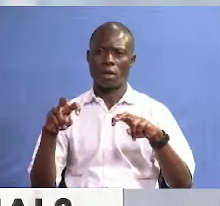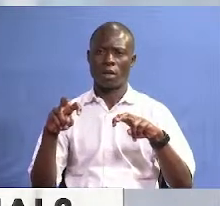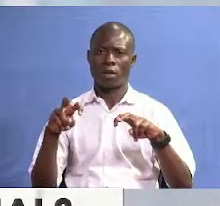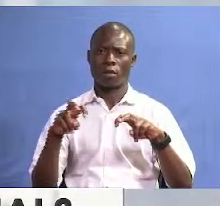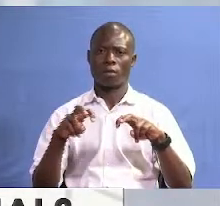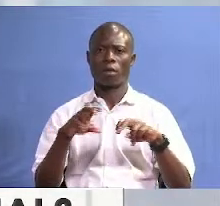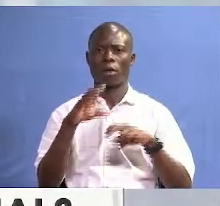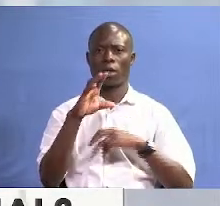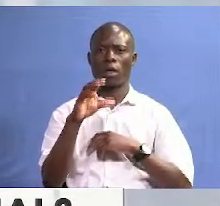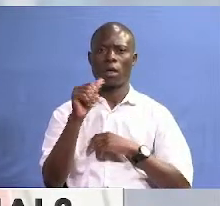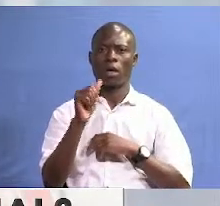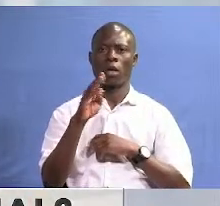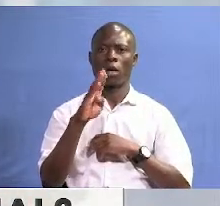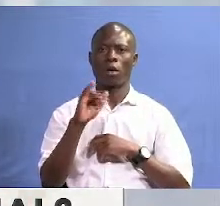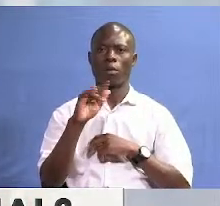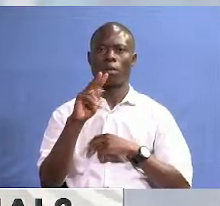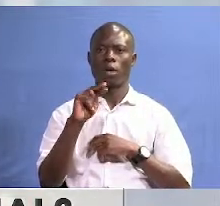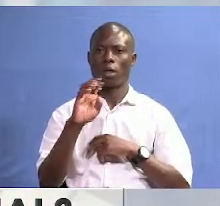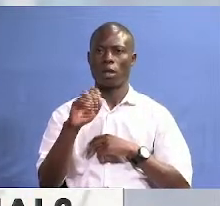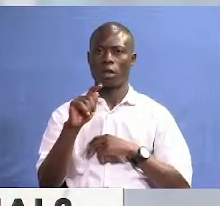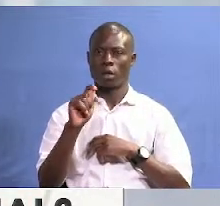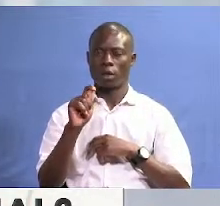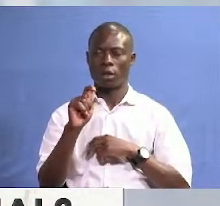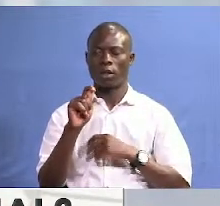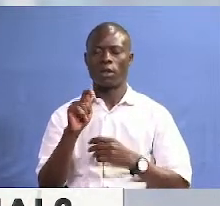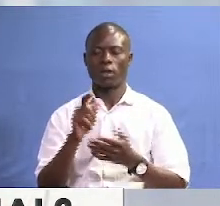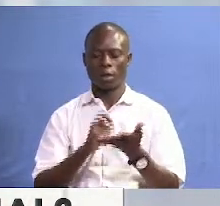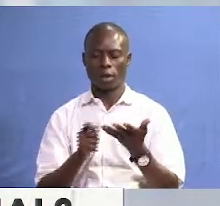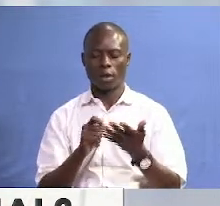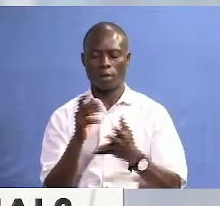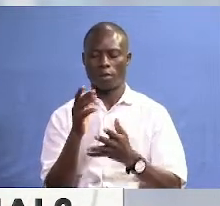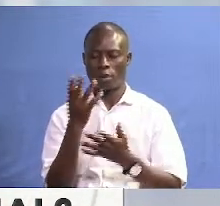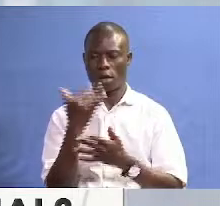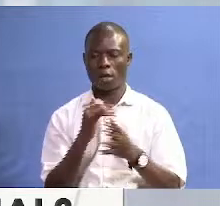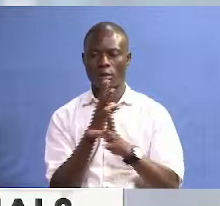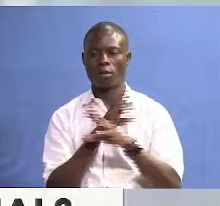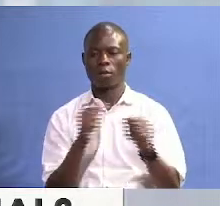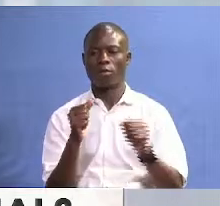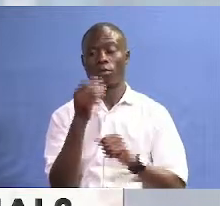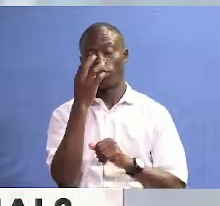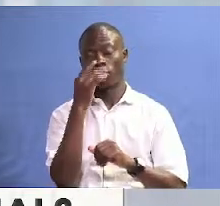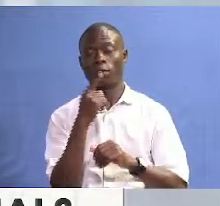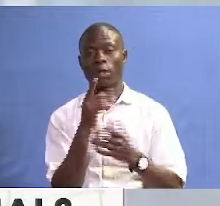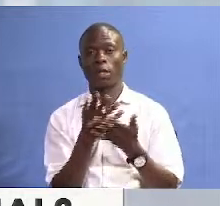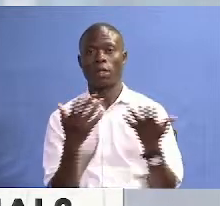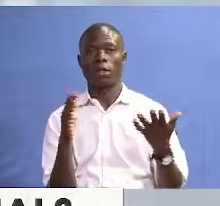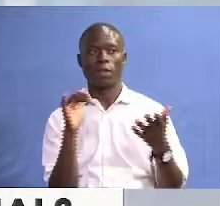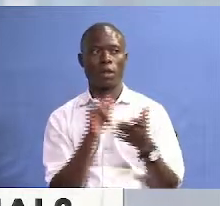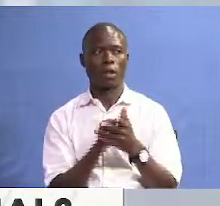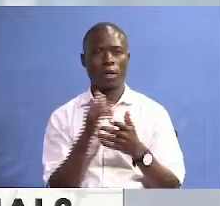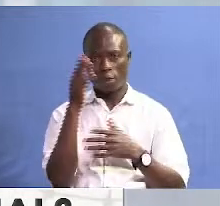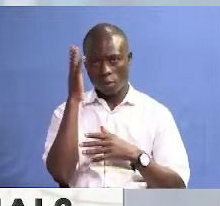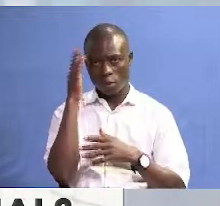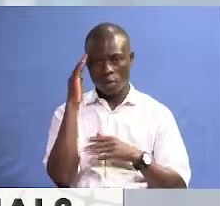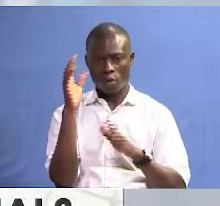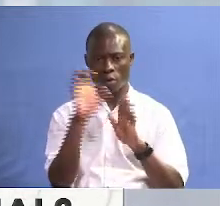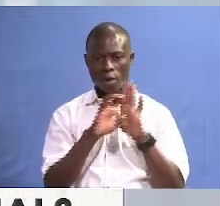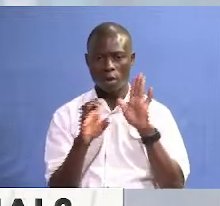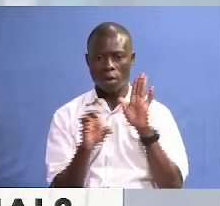cabinet secretary by President William Ruto. And of course there is this a matter of